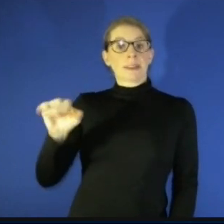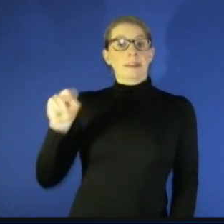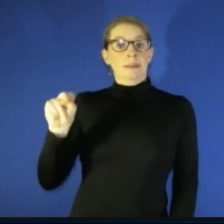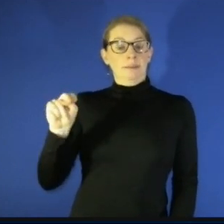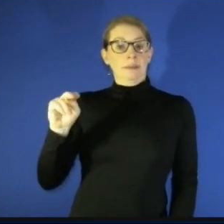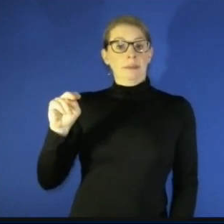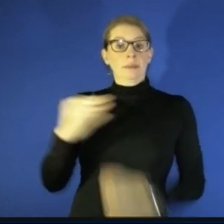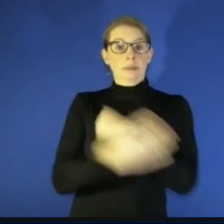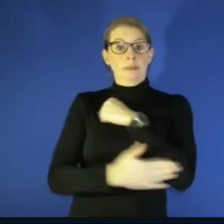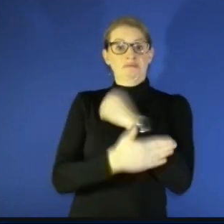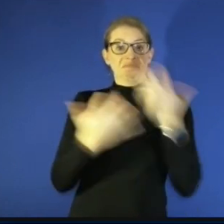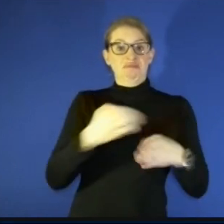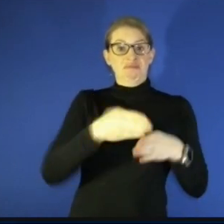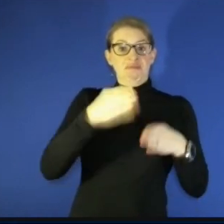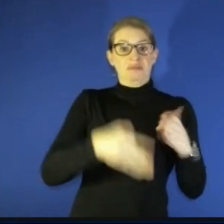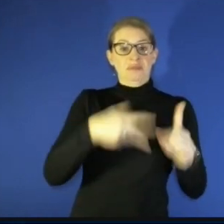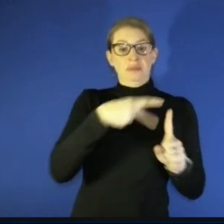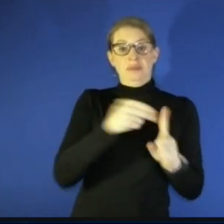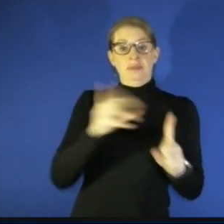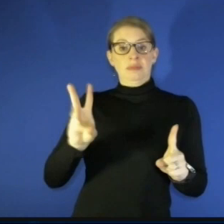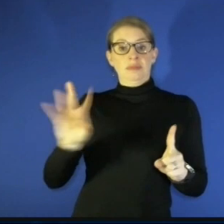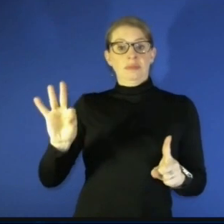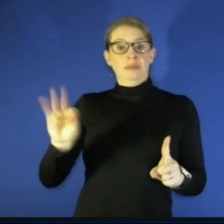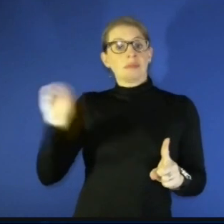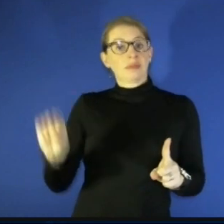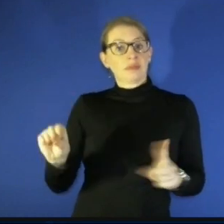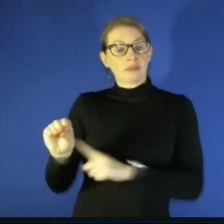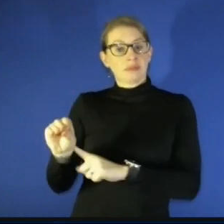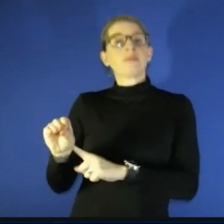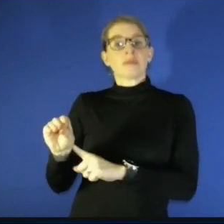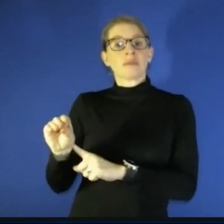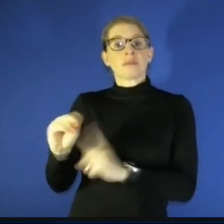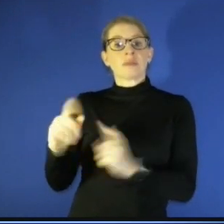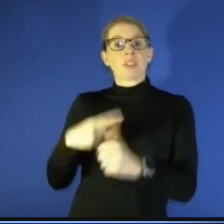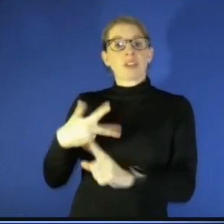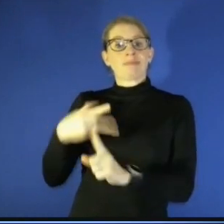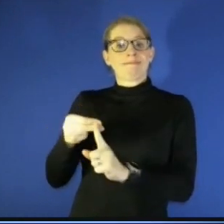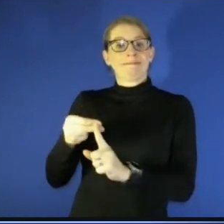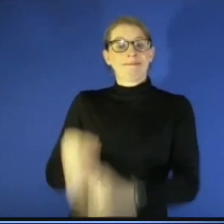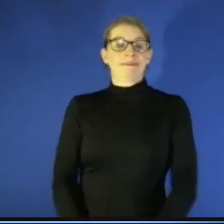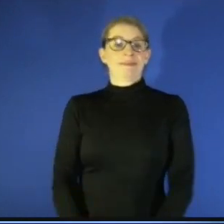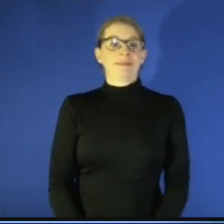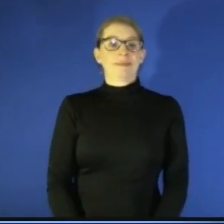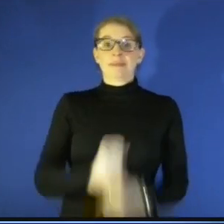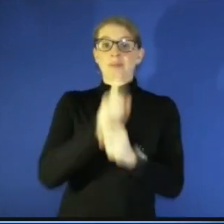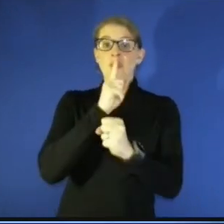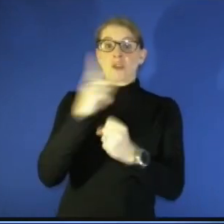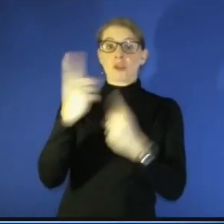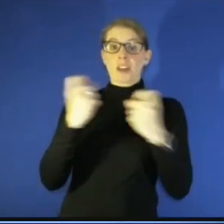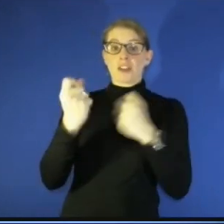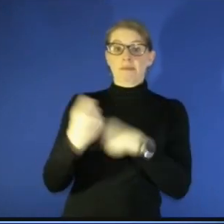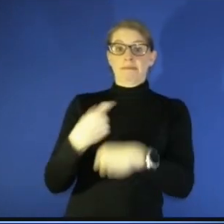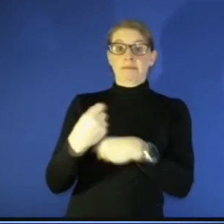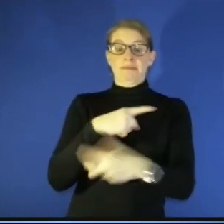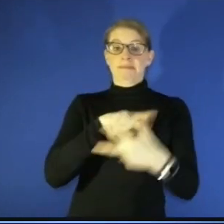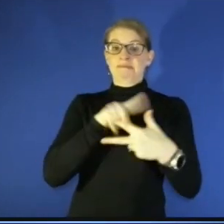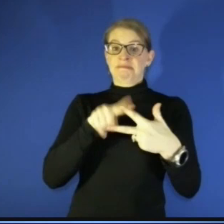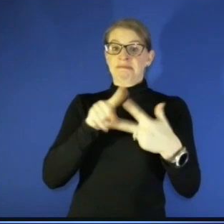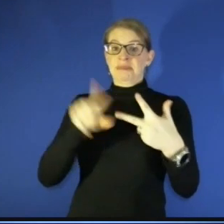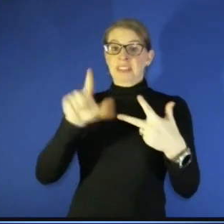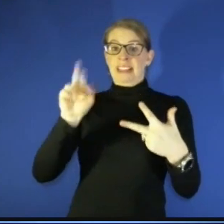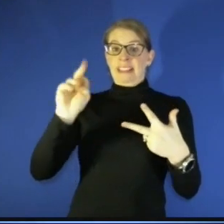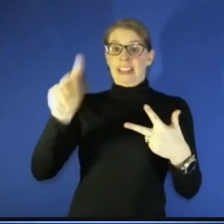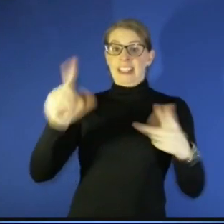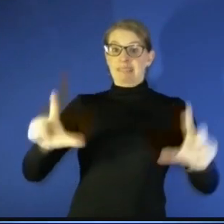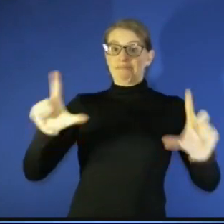vaccination, while 69% have gotten their first shot. Make sure you get your questions sent in to us this morning on YouTube, Facebook,